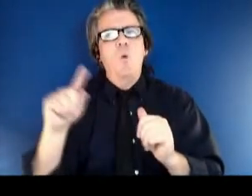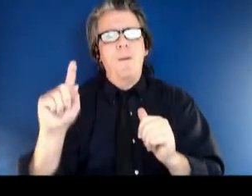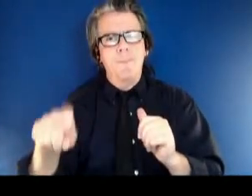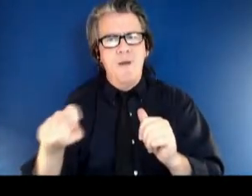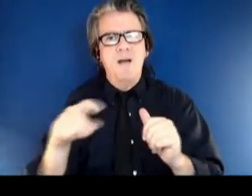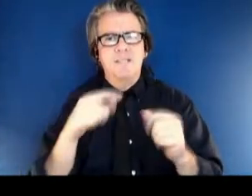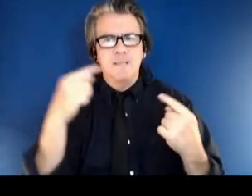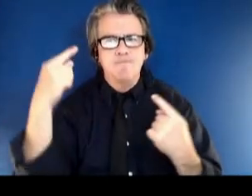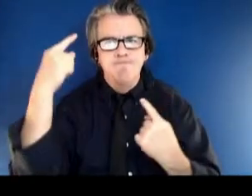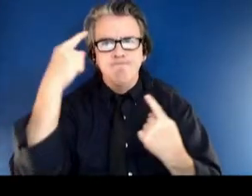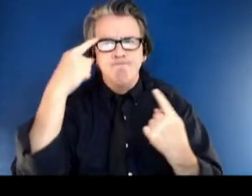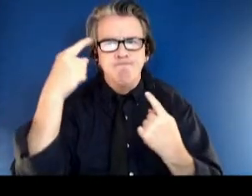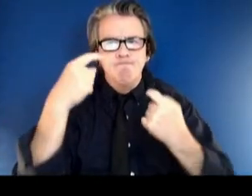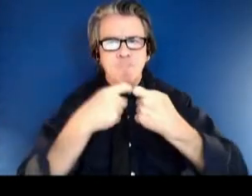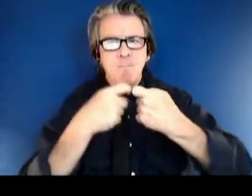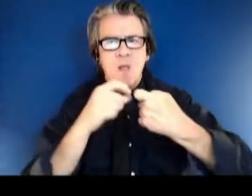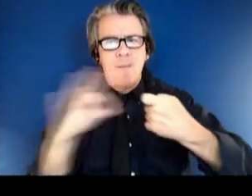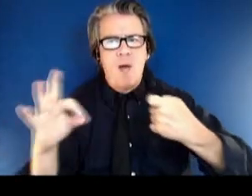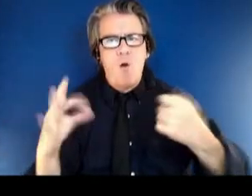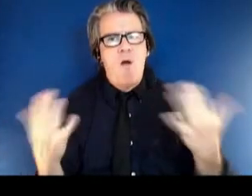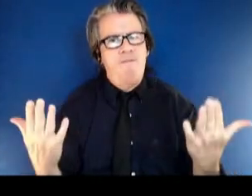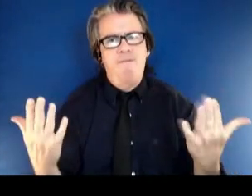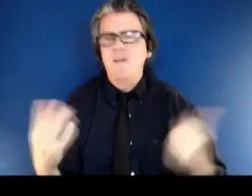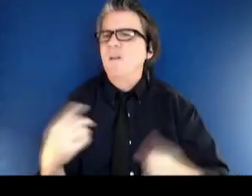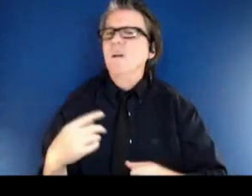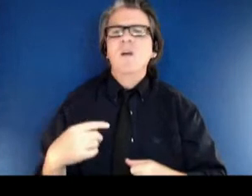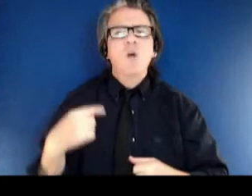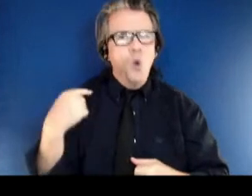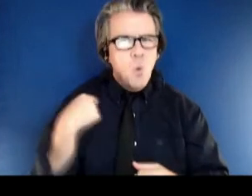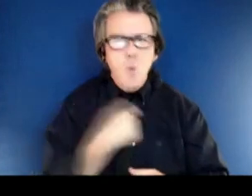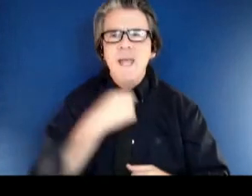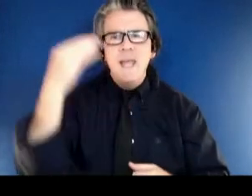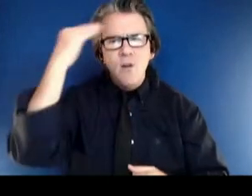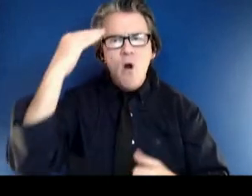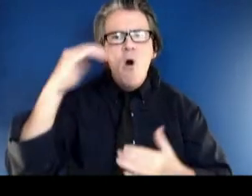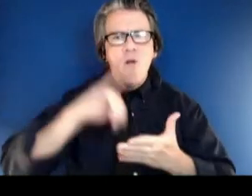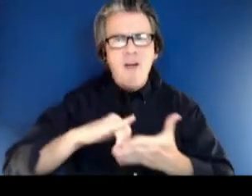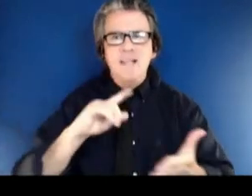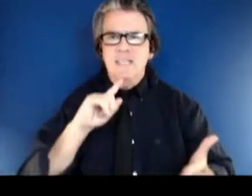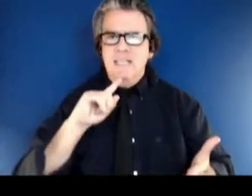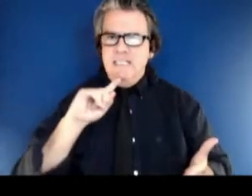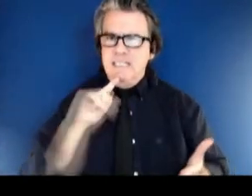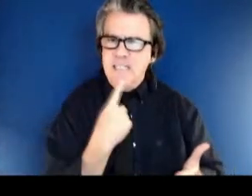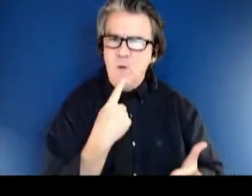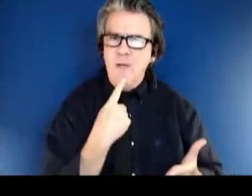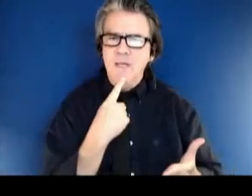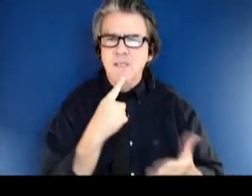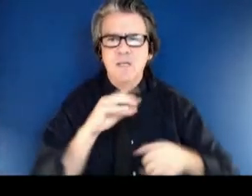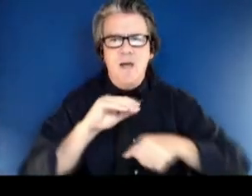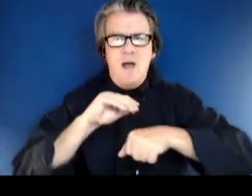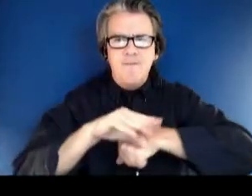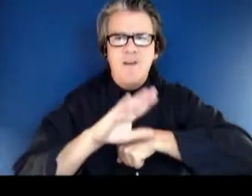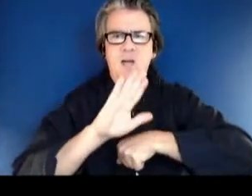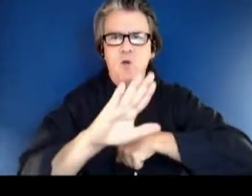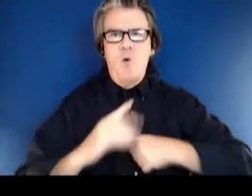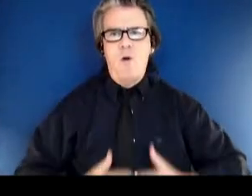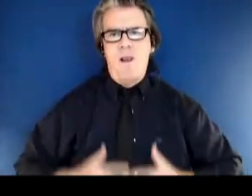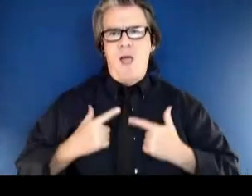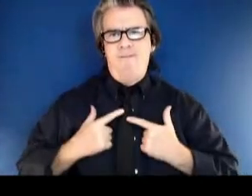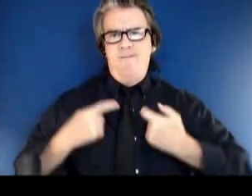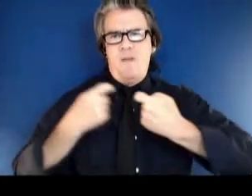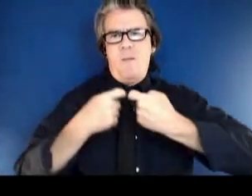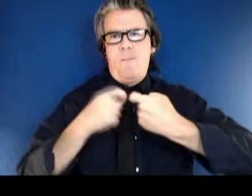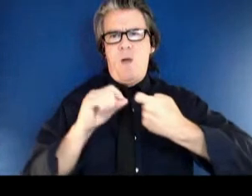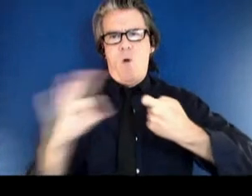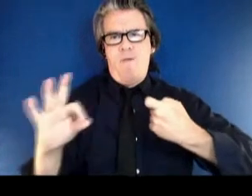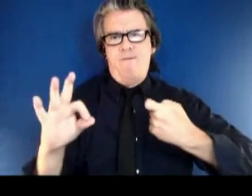overall, turning off power to our customers is not a decision that we make lightly. PSPS events are a tool of last resort, used only when the